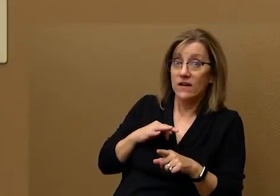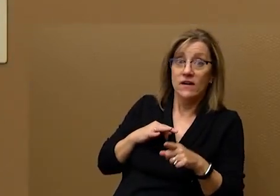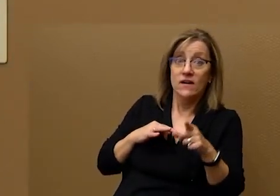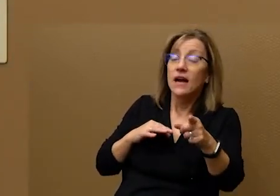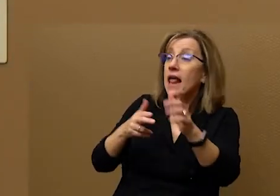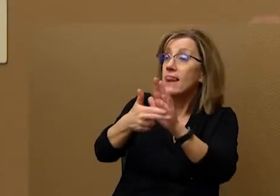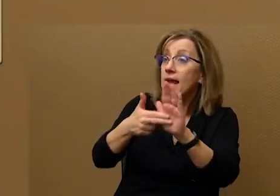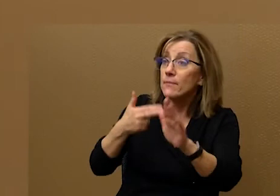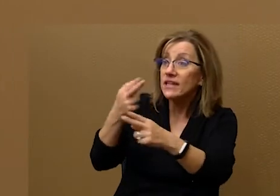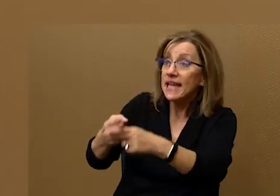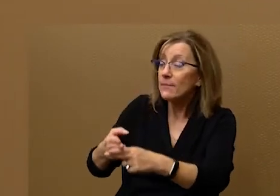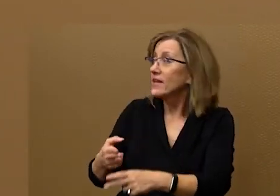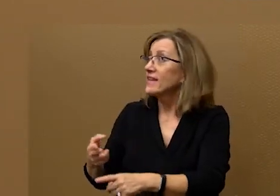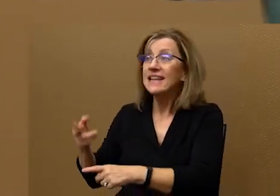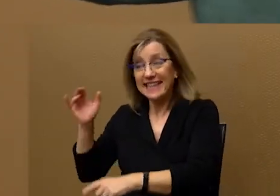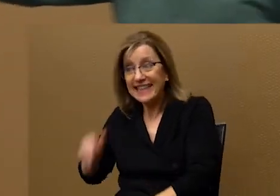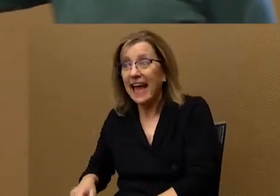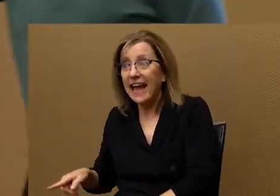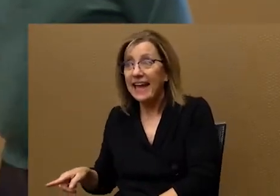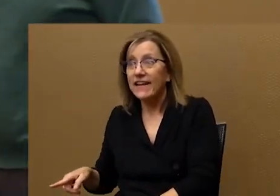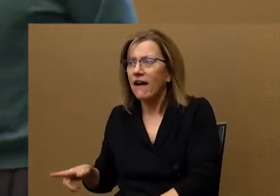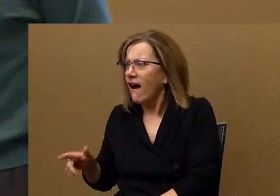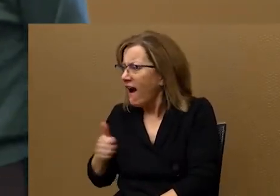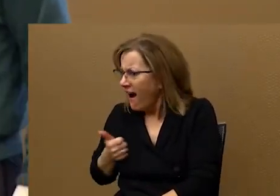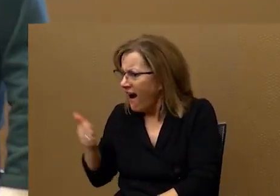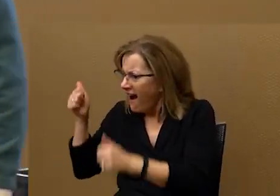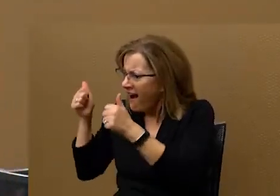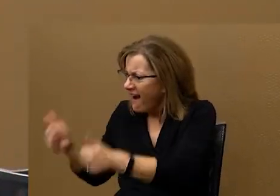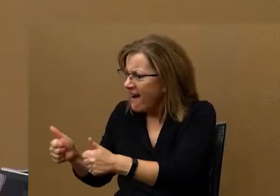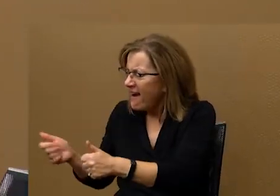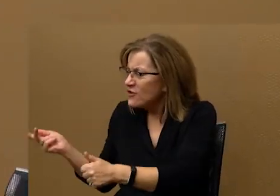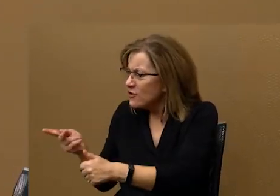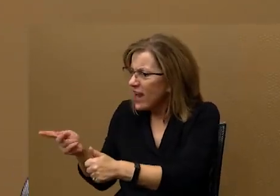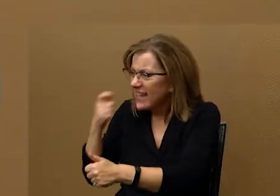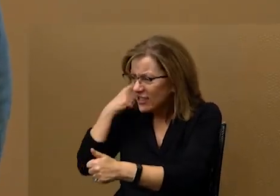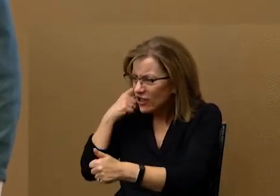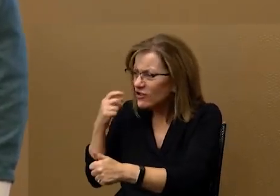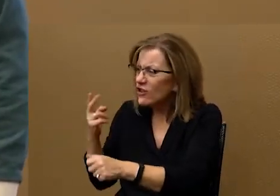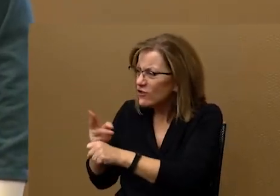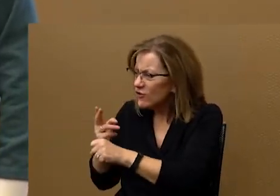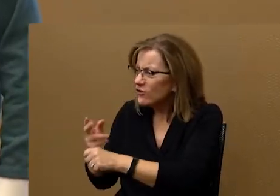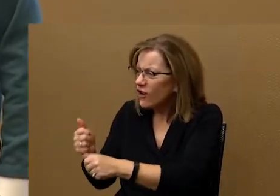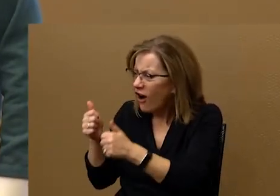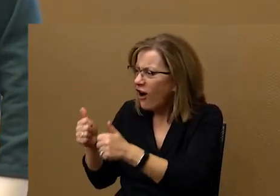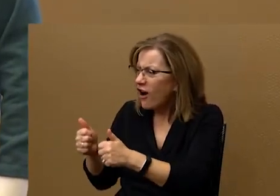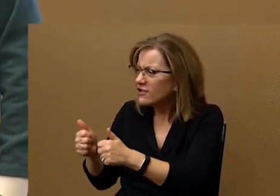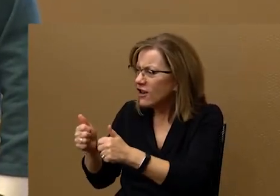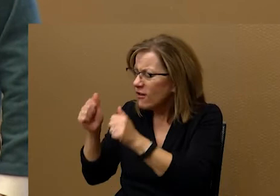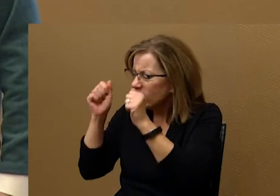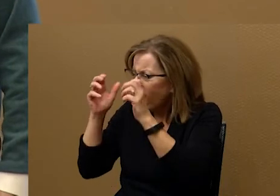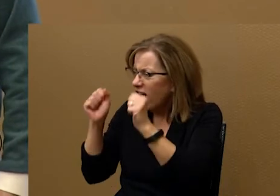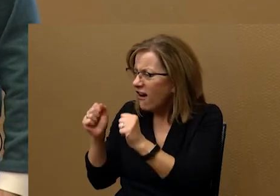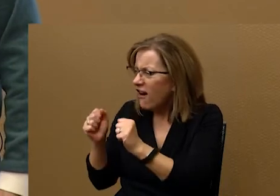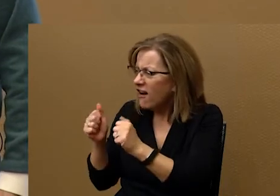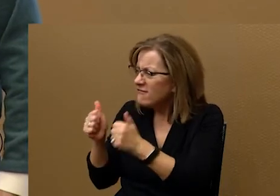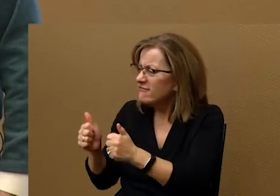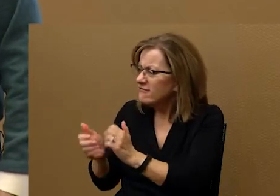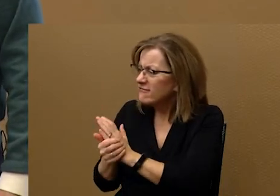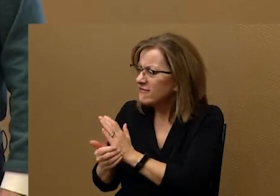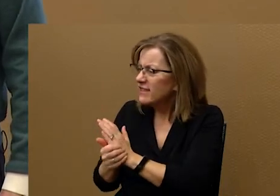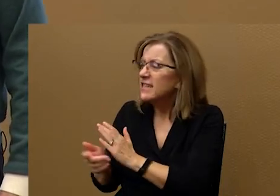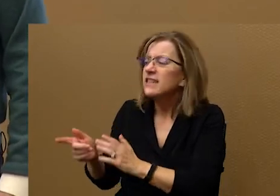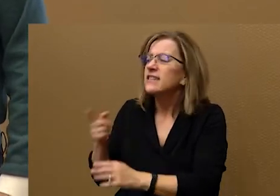Label it. That. Awesome. You guys just use awesome skills. Now tell me